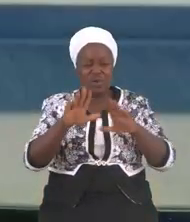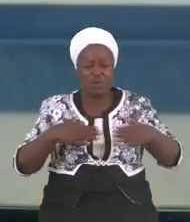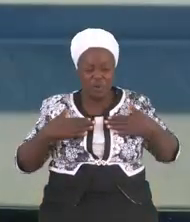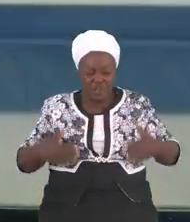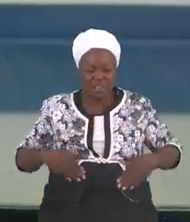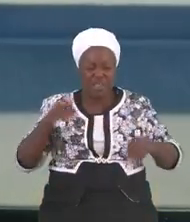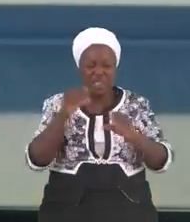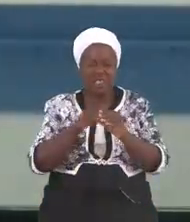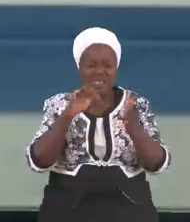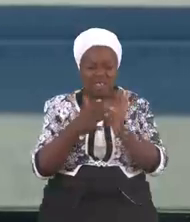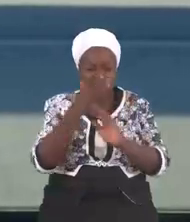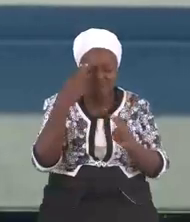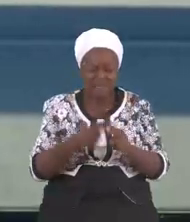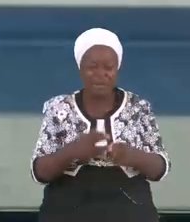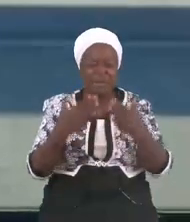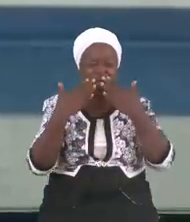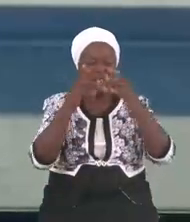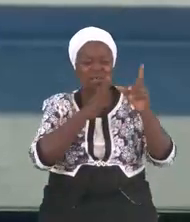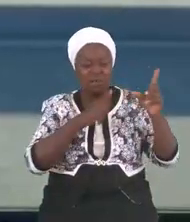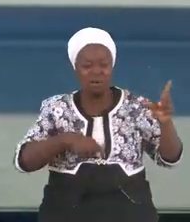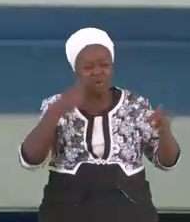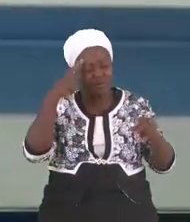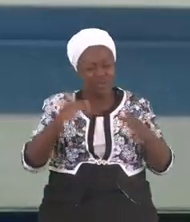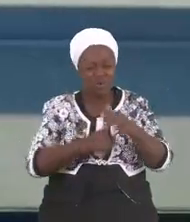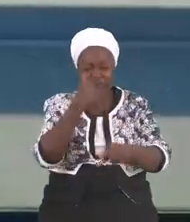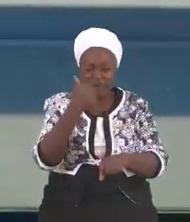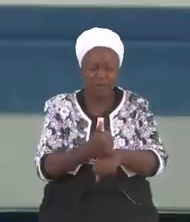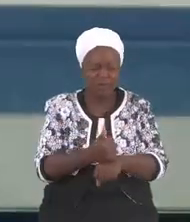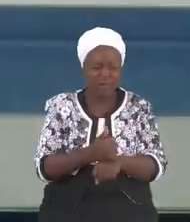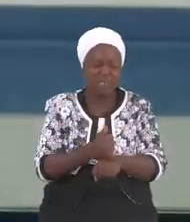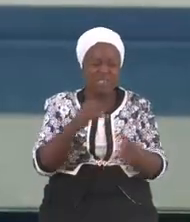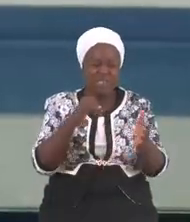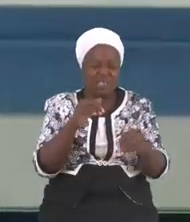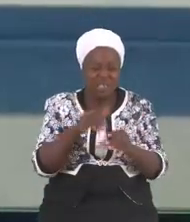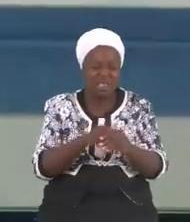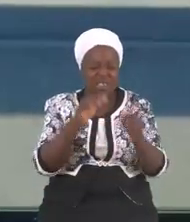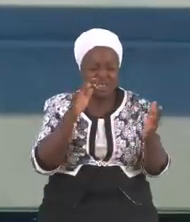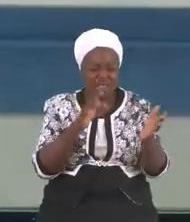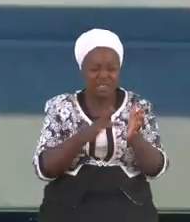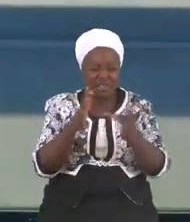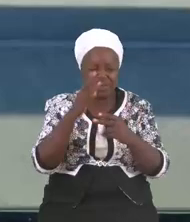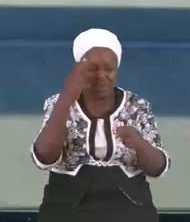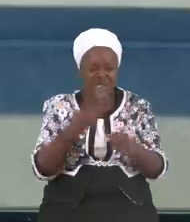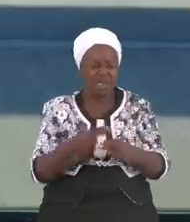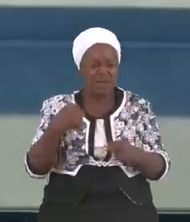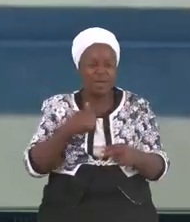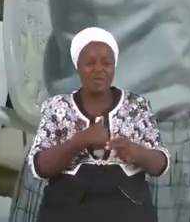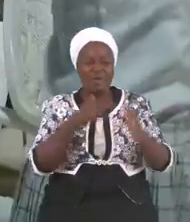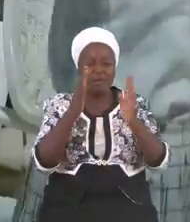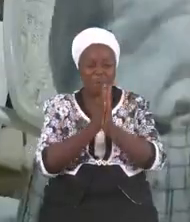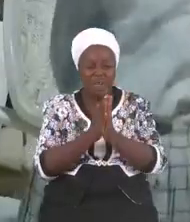name. Thank you, Lord, for the confirmation. In Jesus' name we